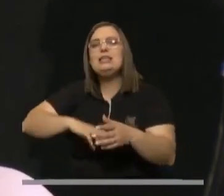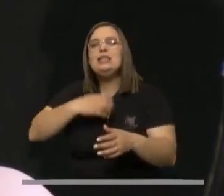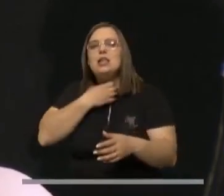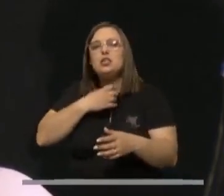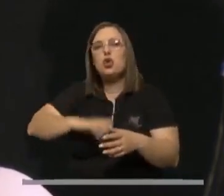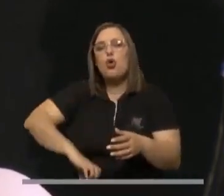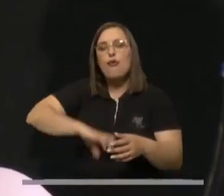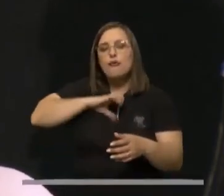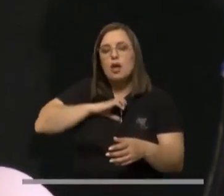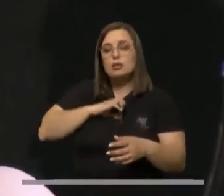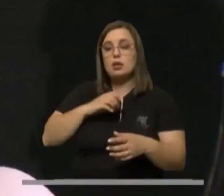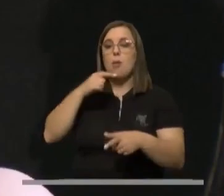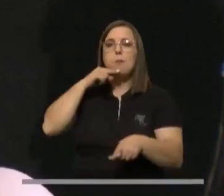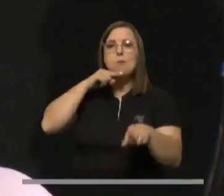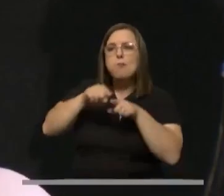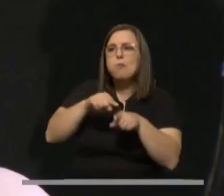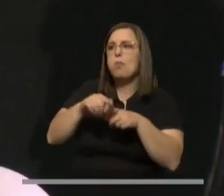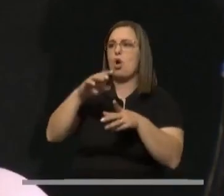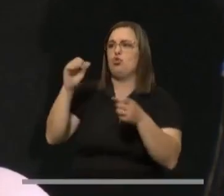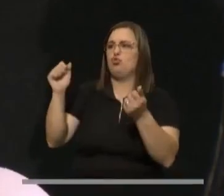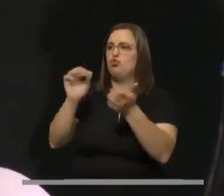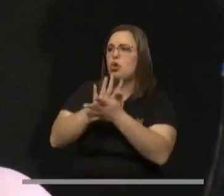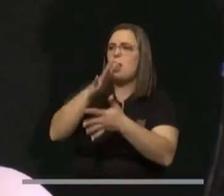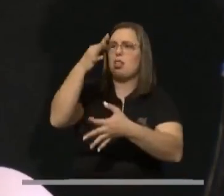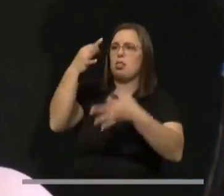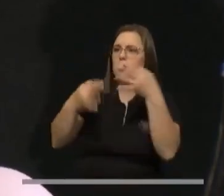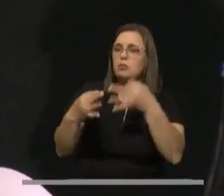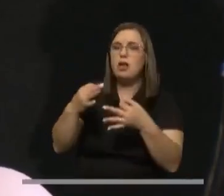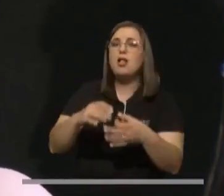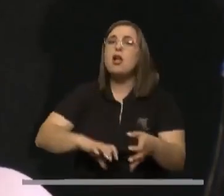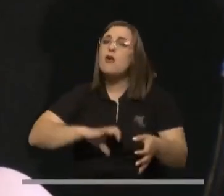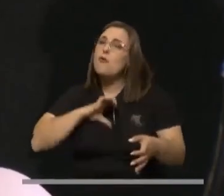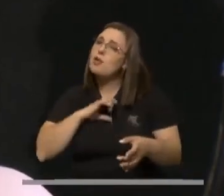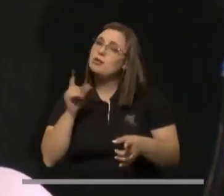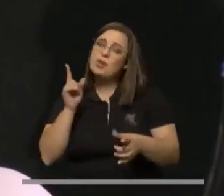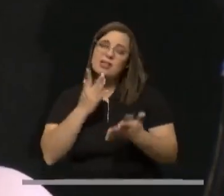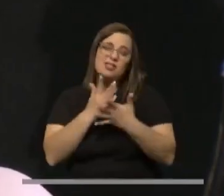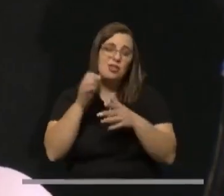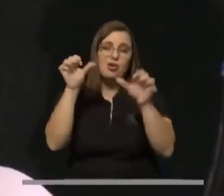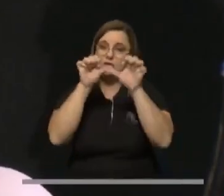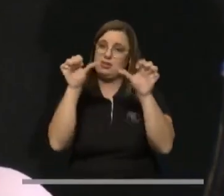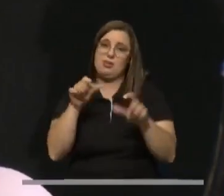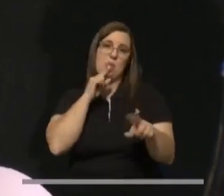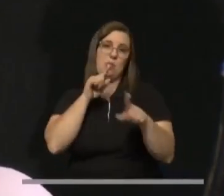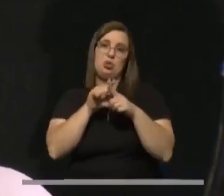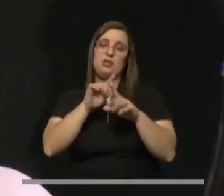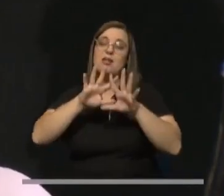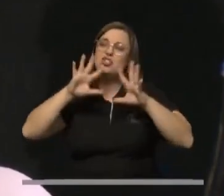crisis, trust, which is global. And the trust in politicians,